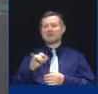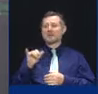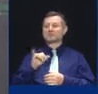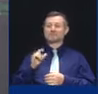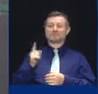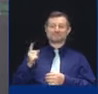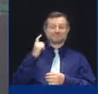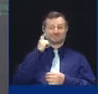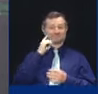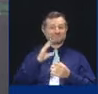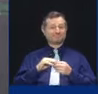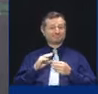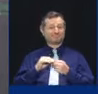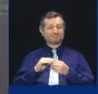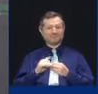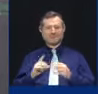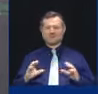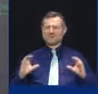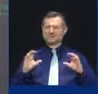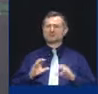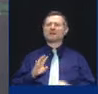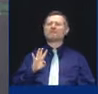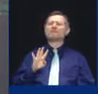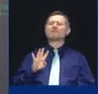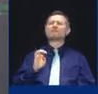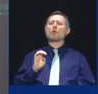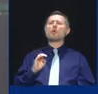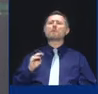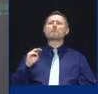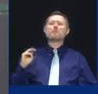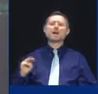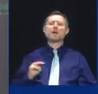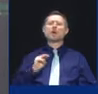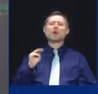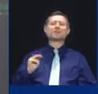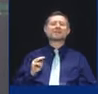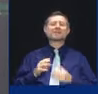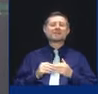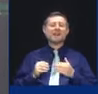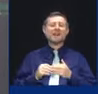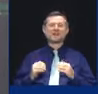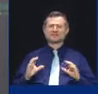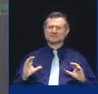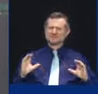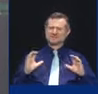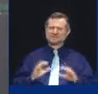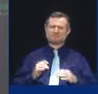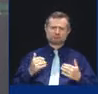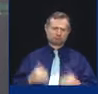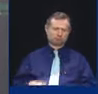investment, $400 million. Let's give them a round of applause.